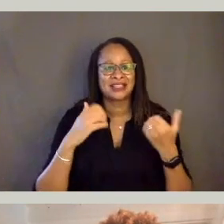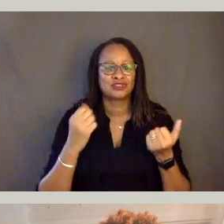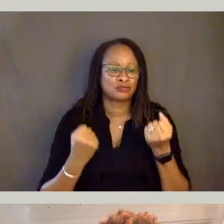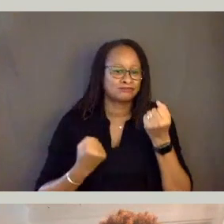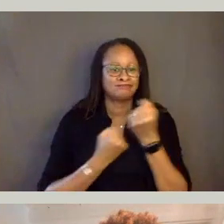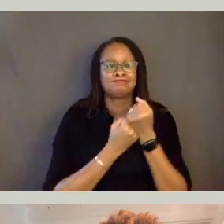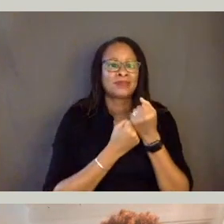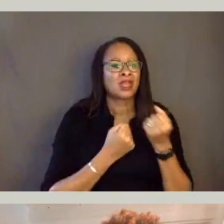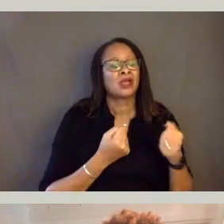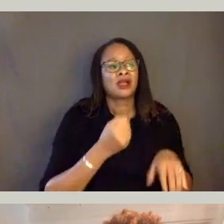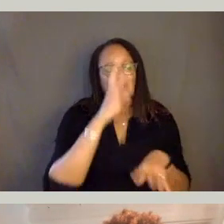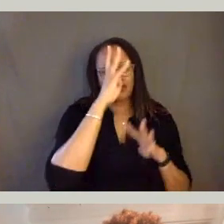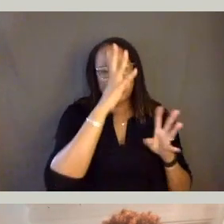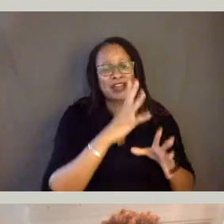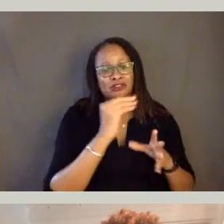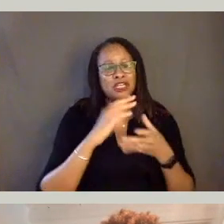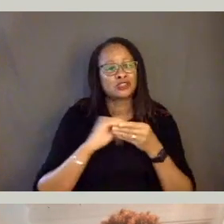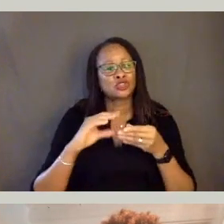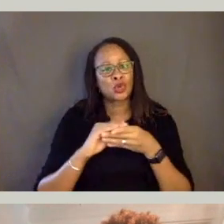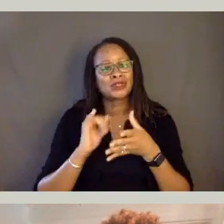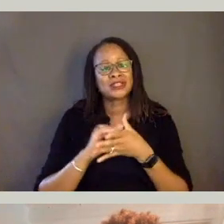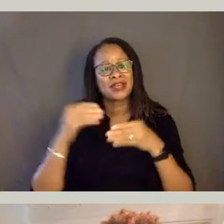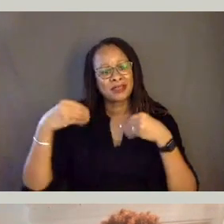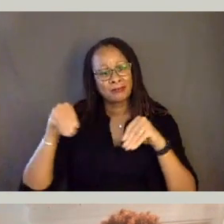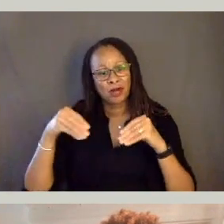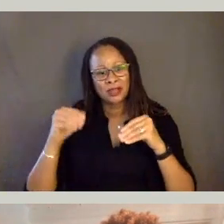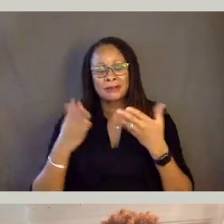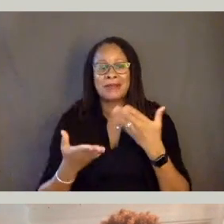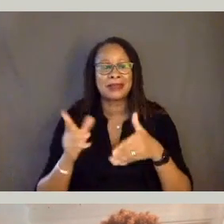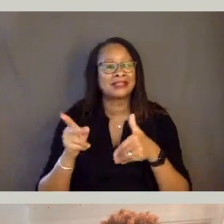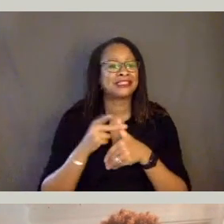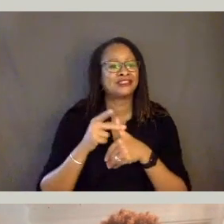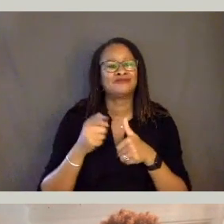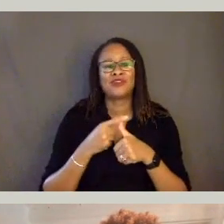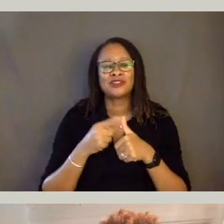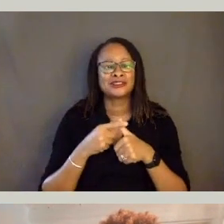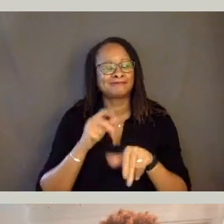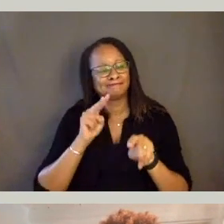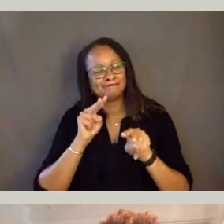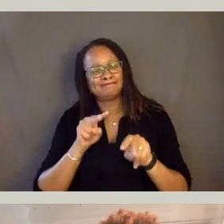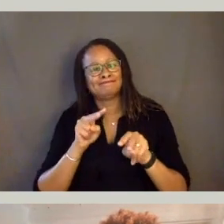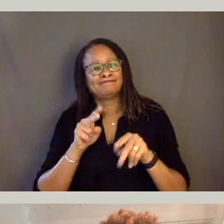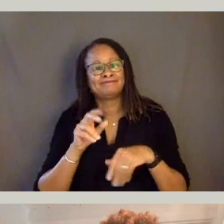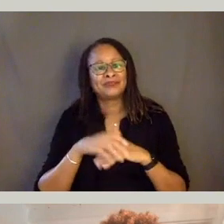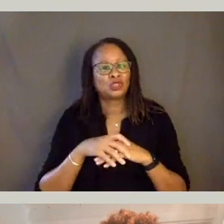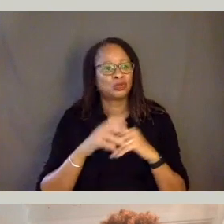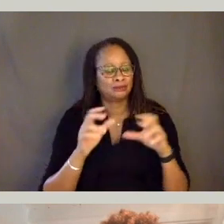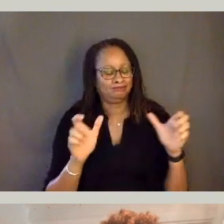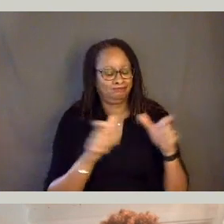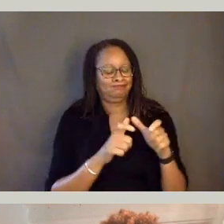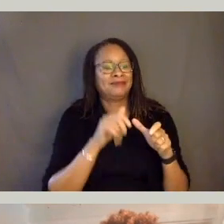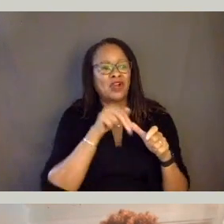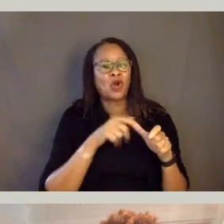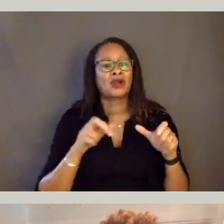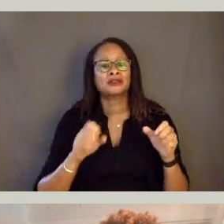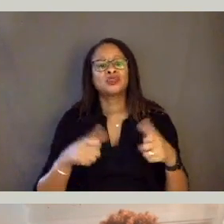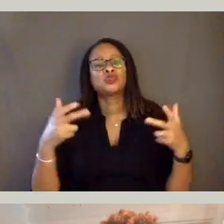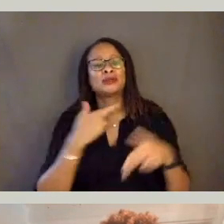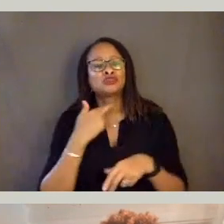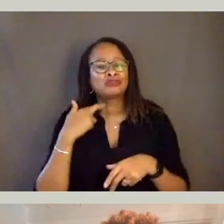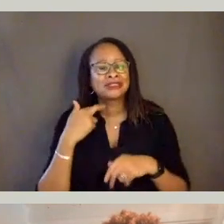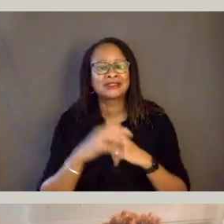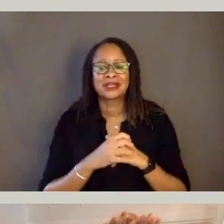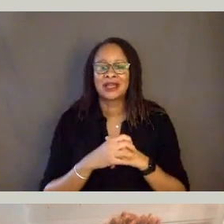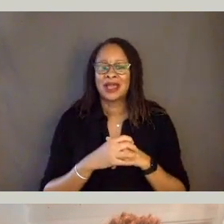both creators and stories that the market may initially deem too niche or too risky. And because